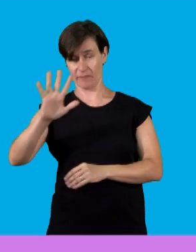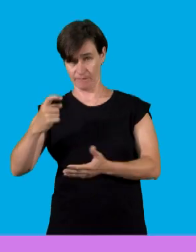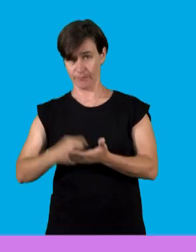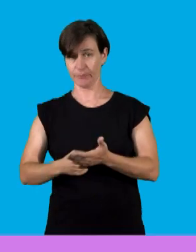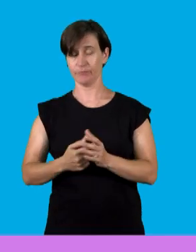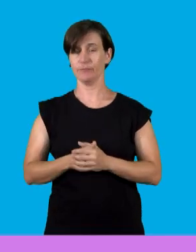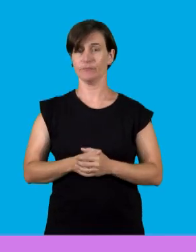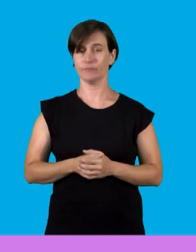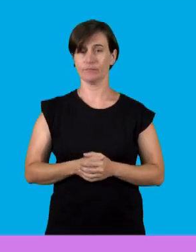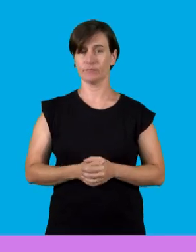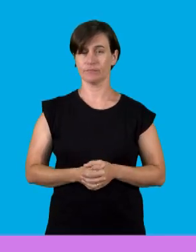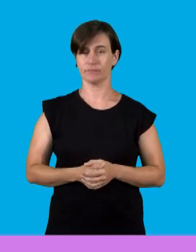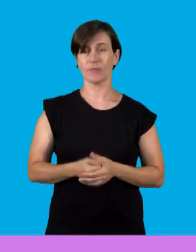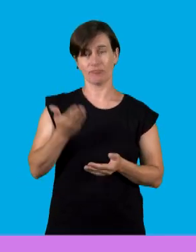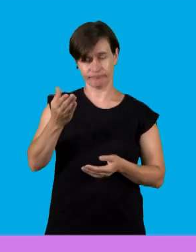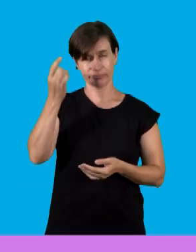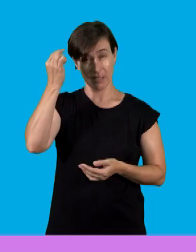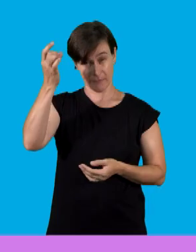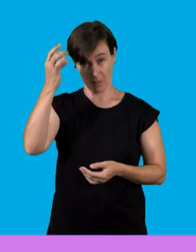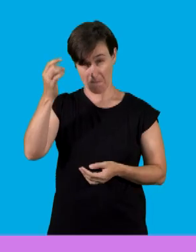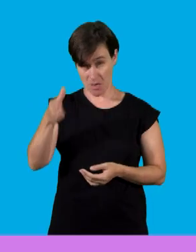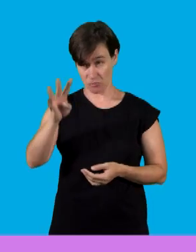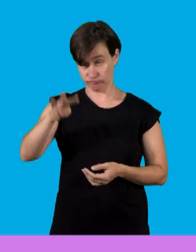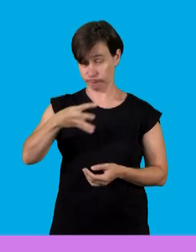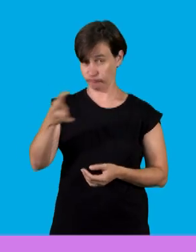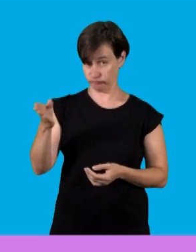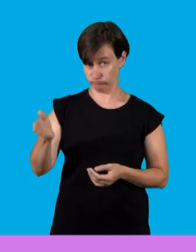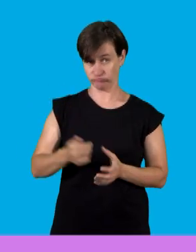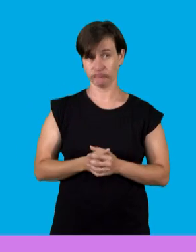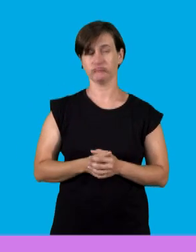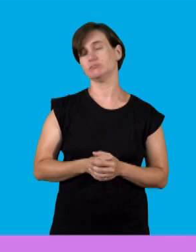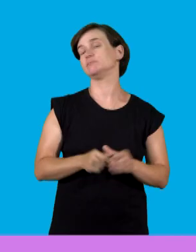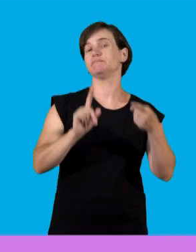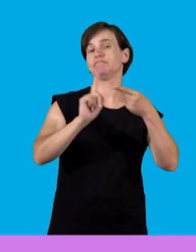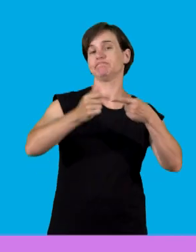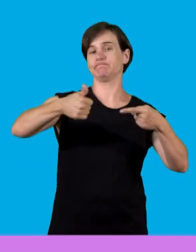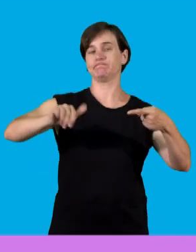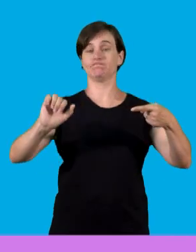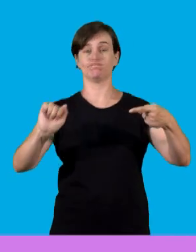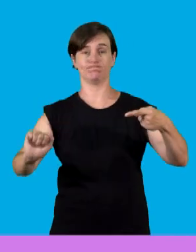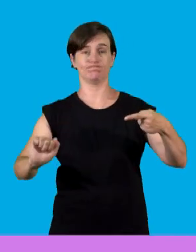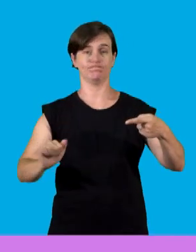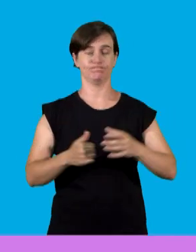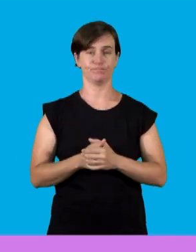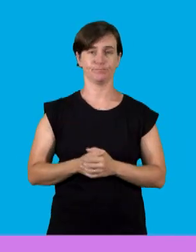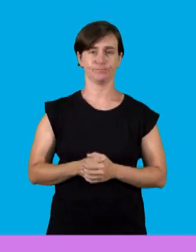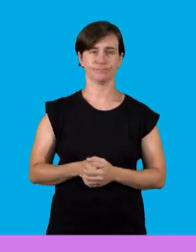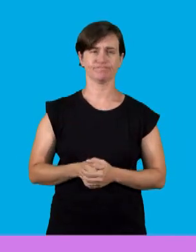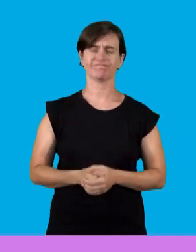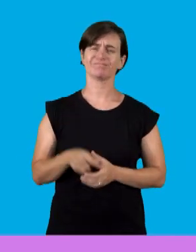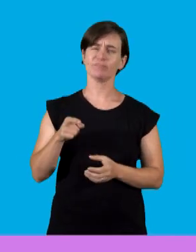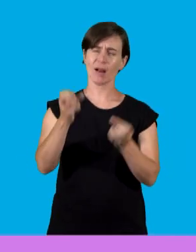15,745 rand. Okay, so there's the structure in our table. So the first question here, question